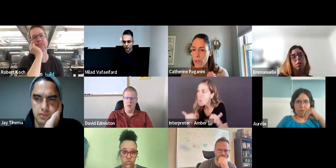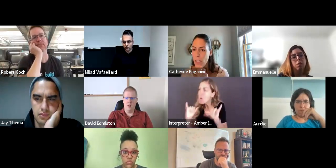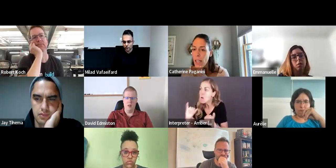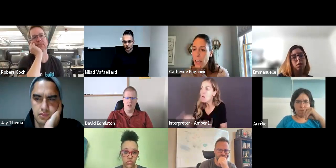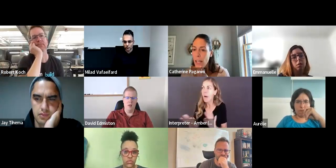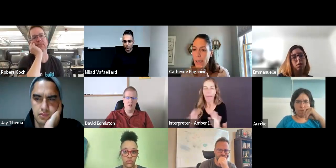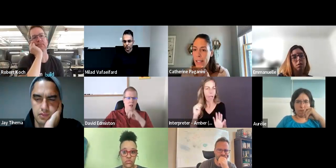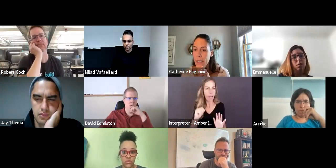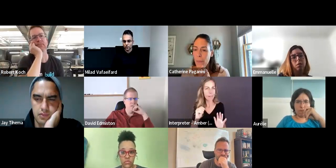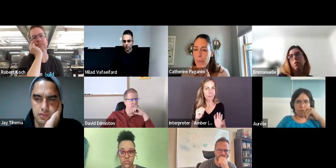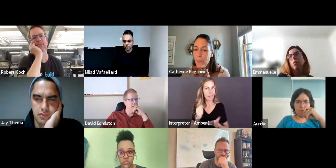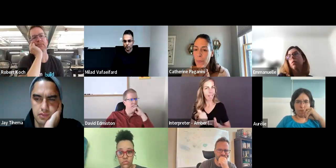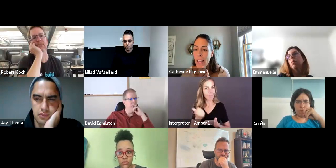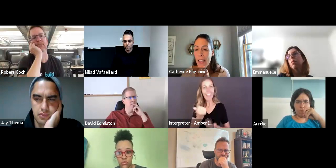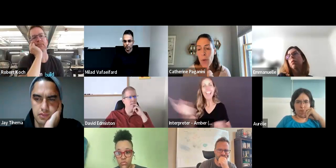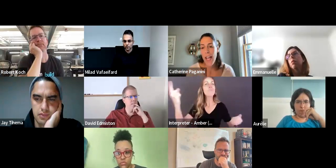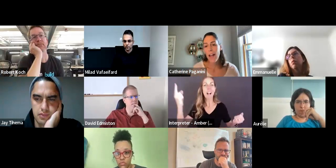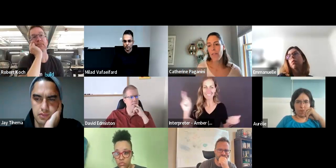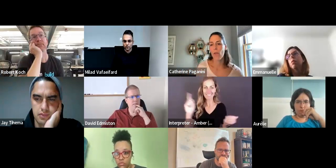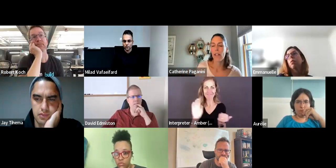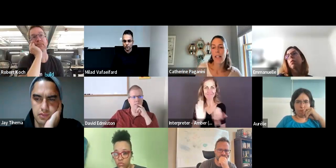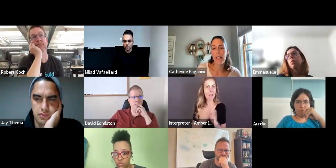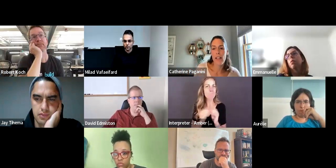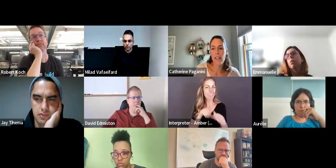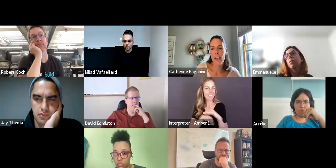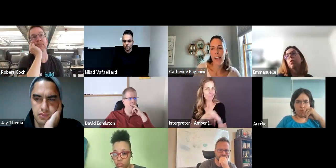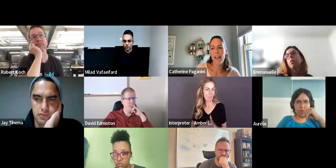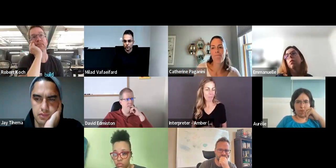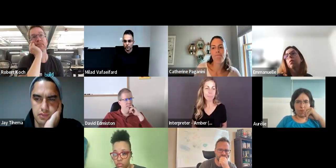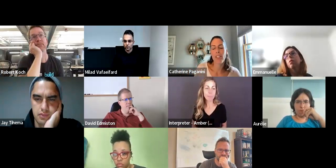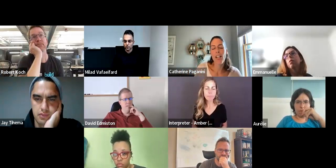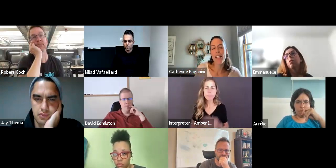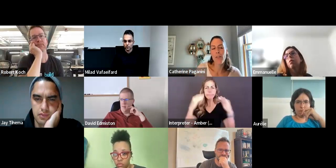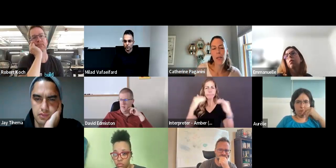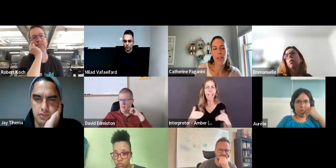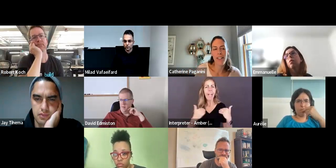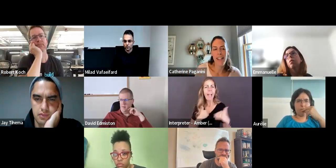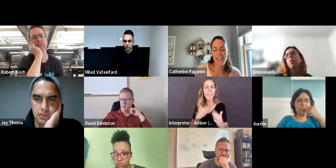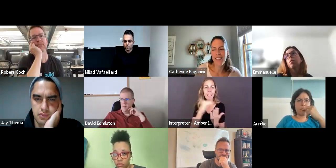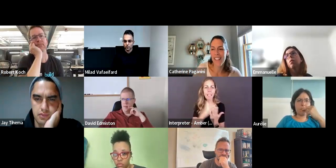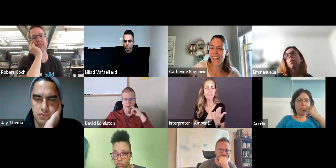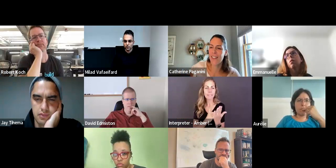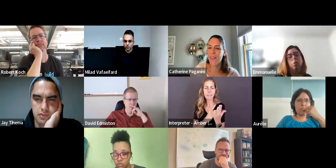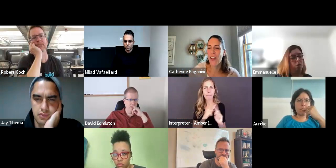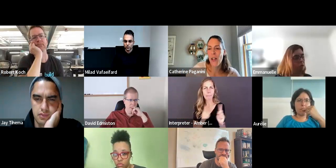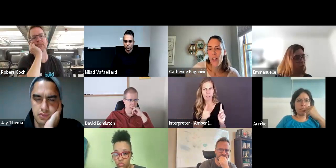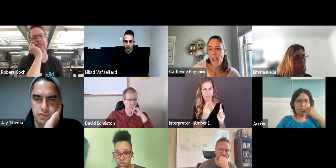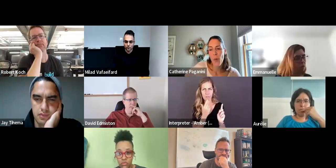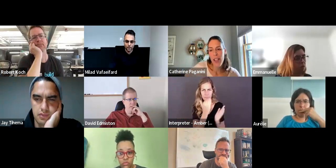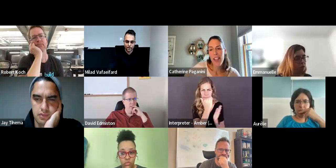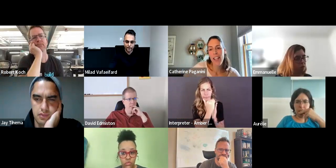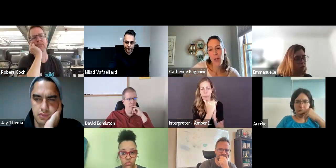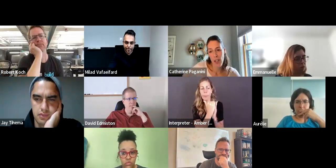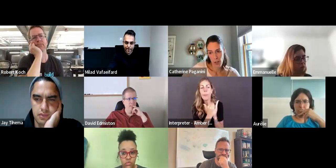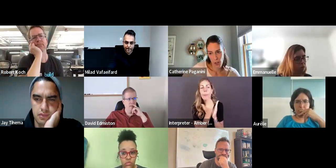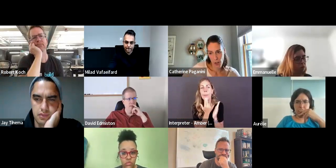to become more accessible. And then we have a list and there are not enough people on there yet. So